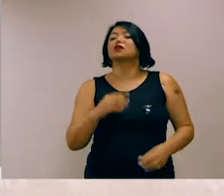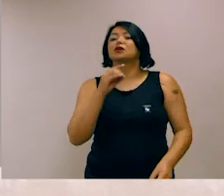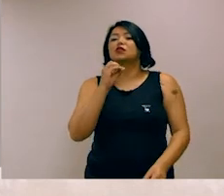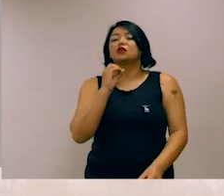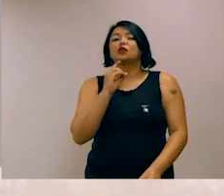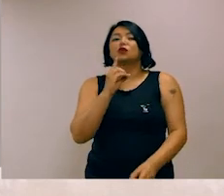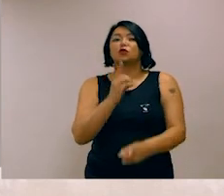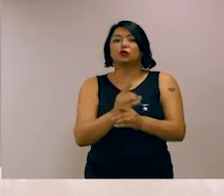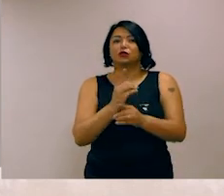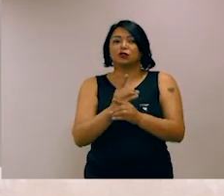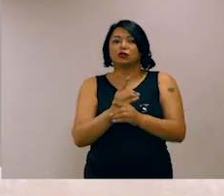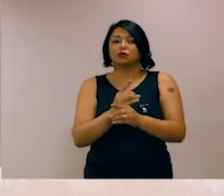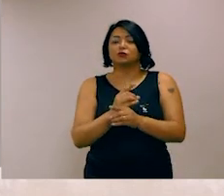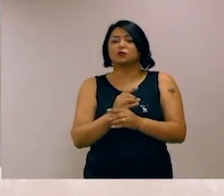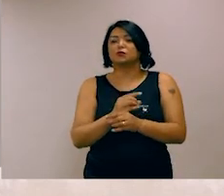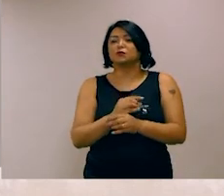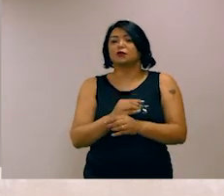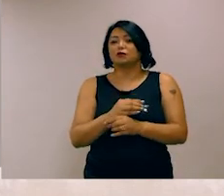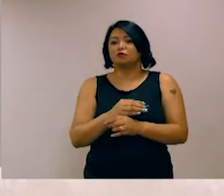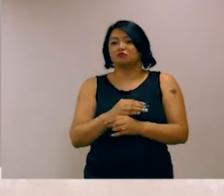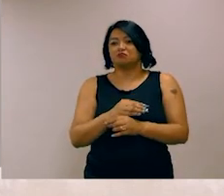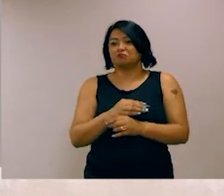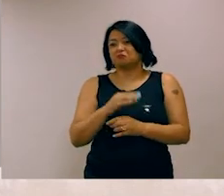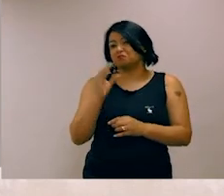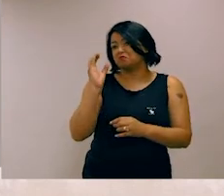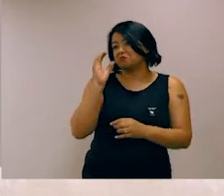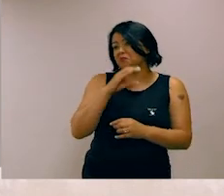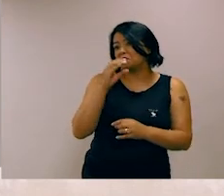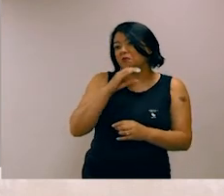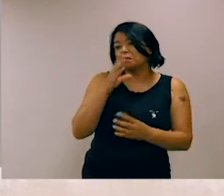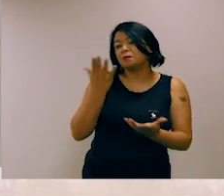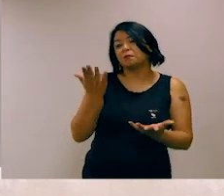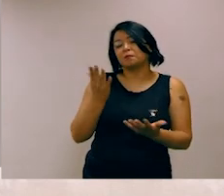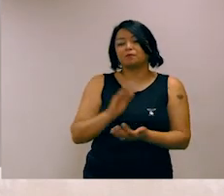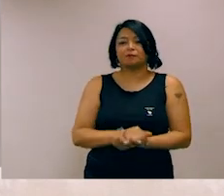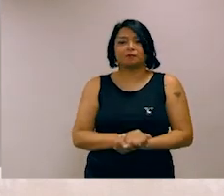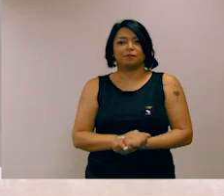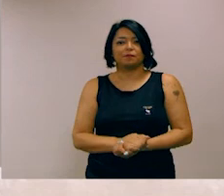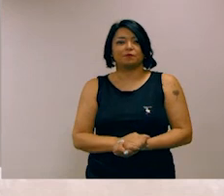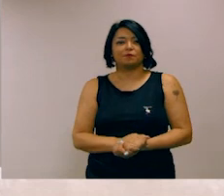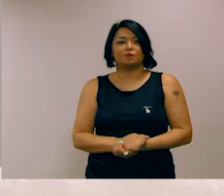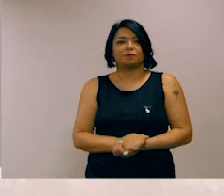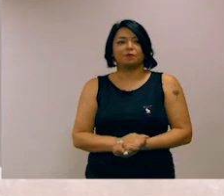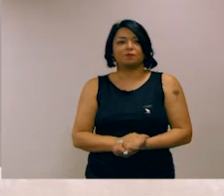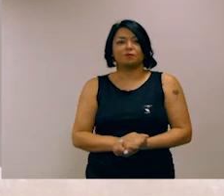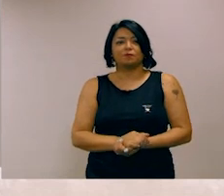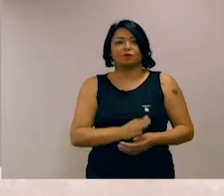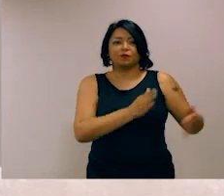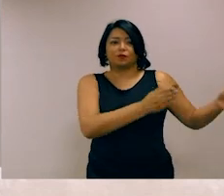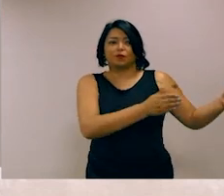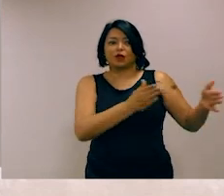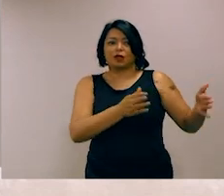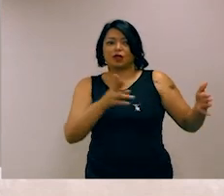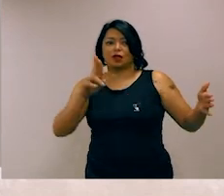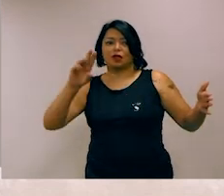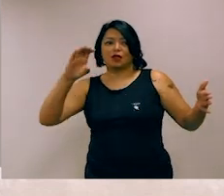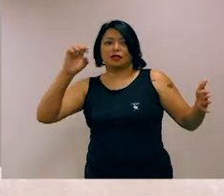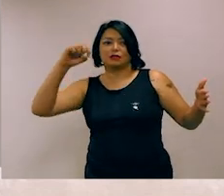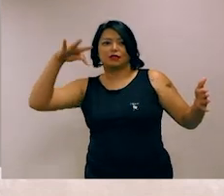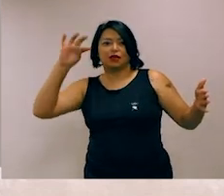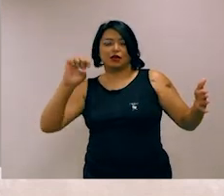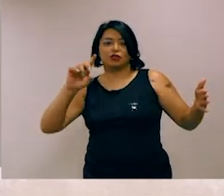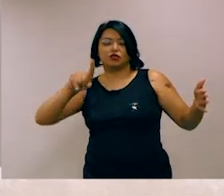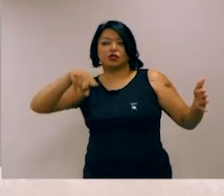made, so around 25 days. I think the map was from June 26th. The